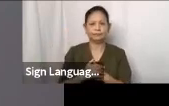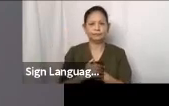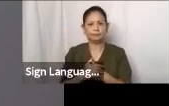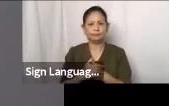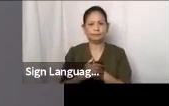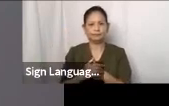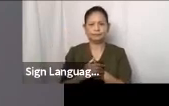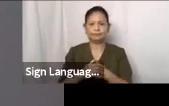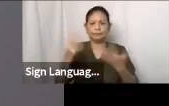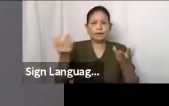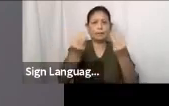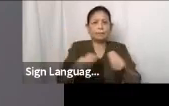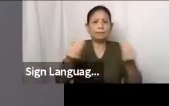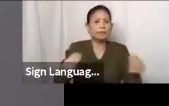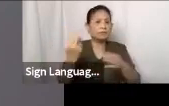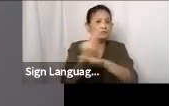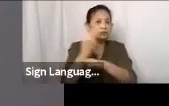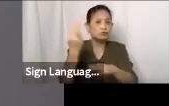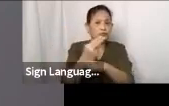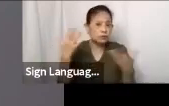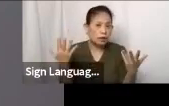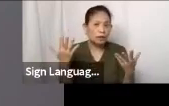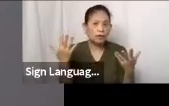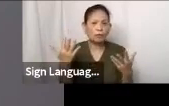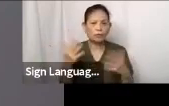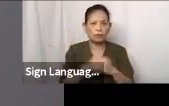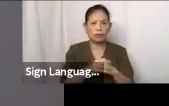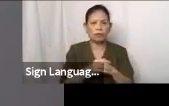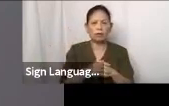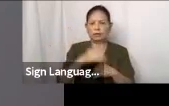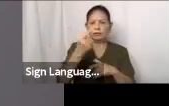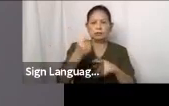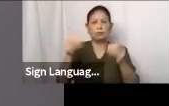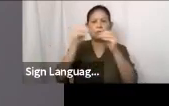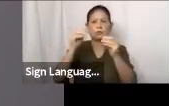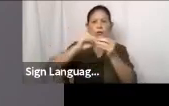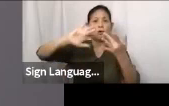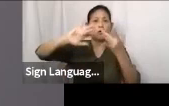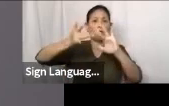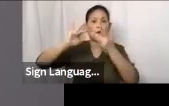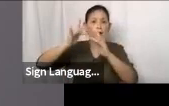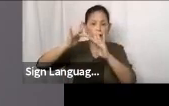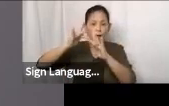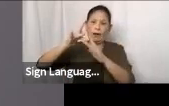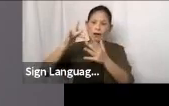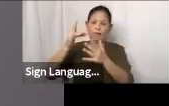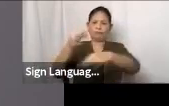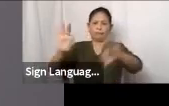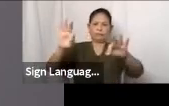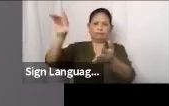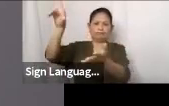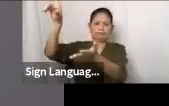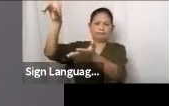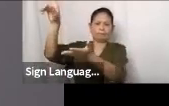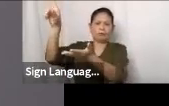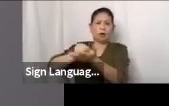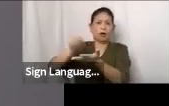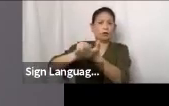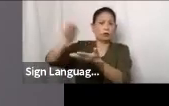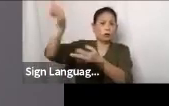The methodology used is online articles available free online, published between 2000